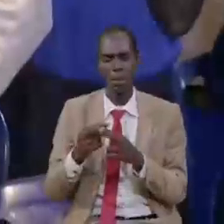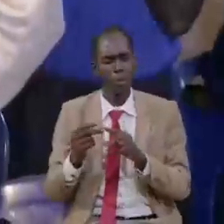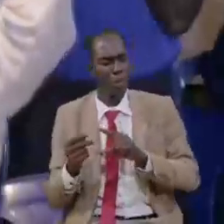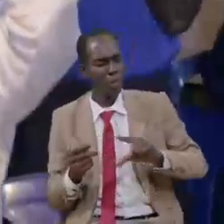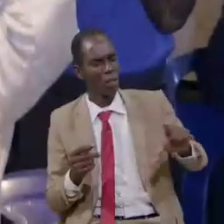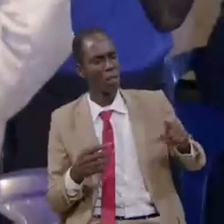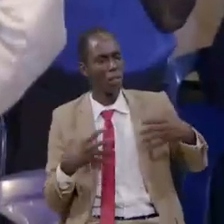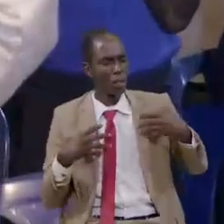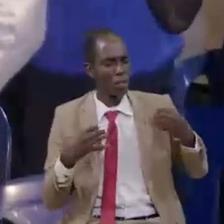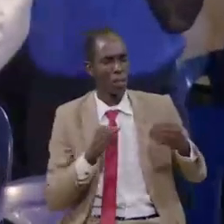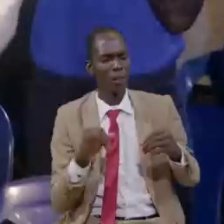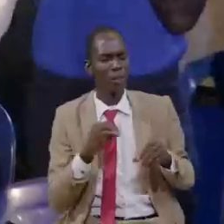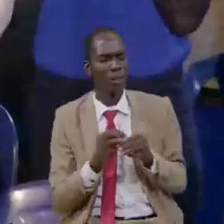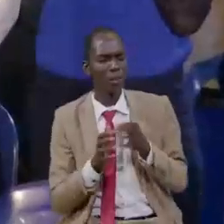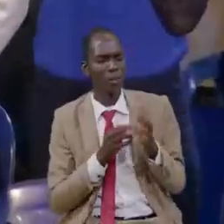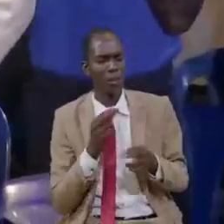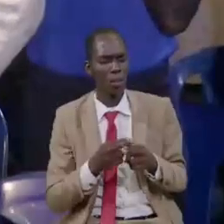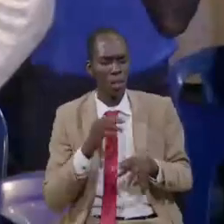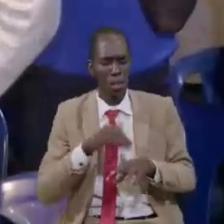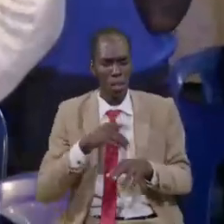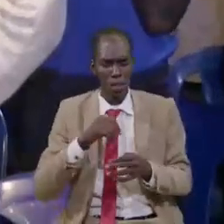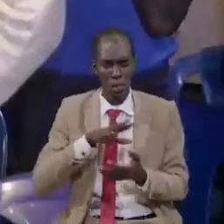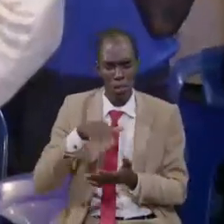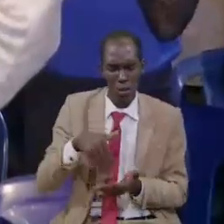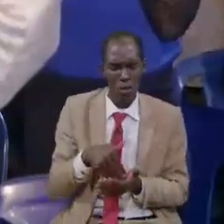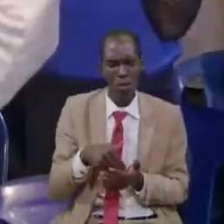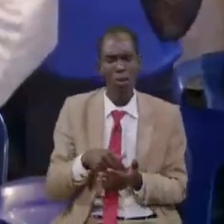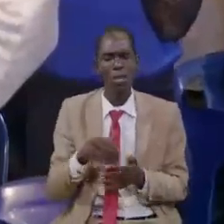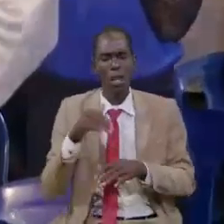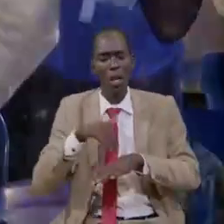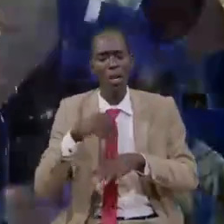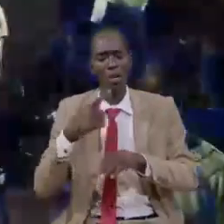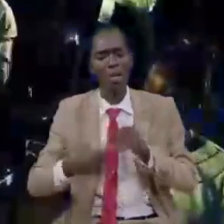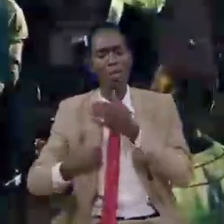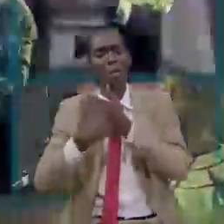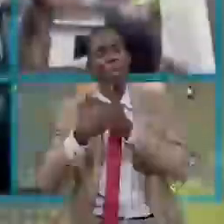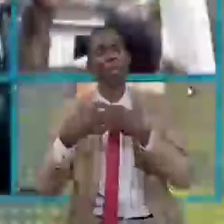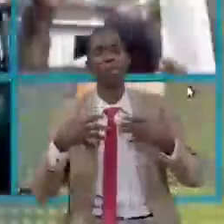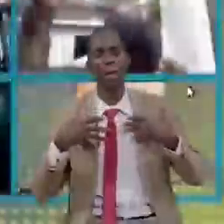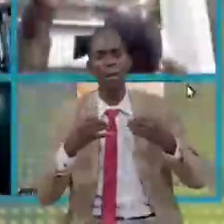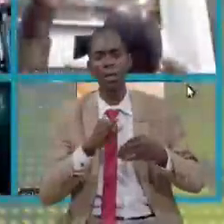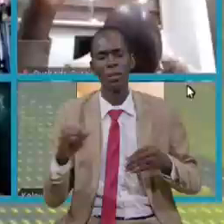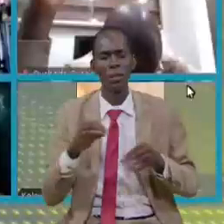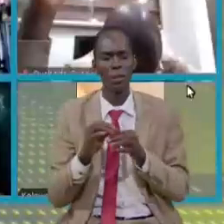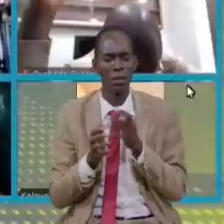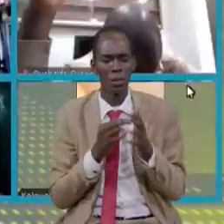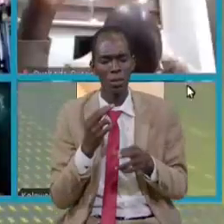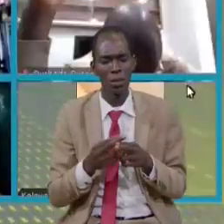At the center, in the middle, at the back, healing. Amen. Online,